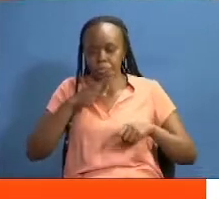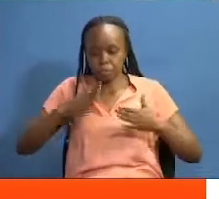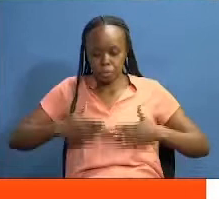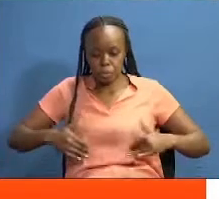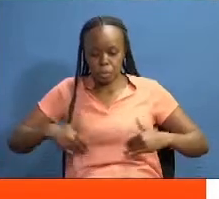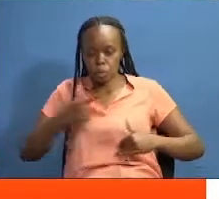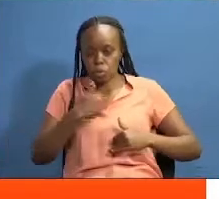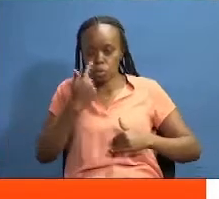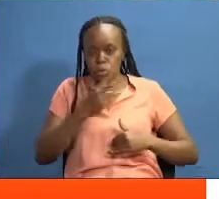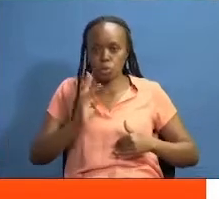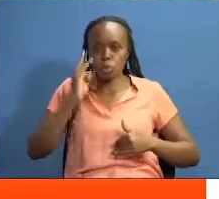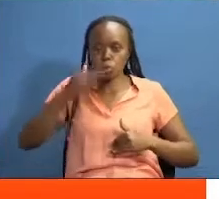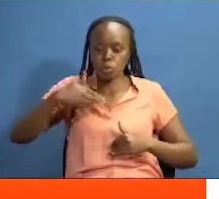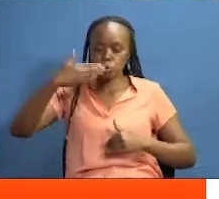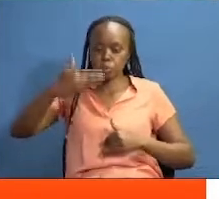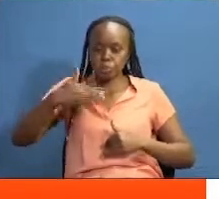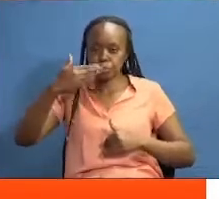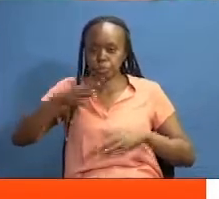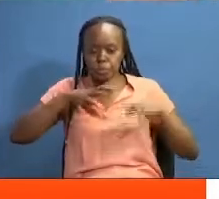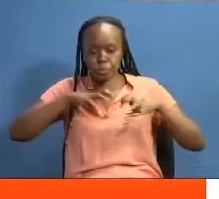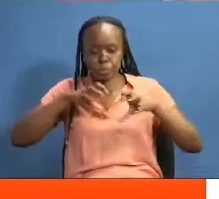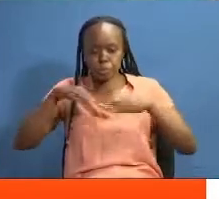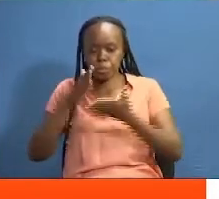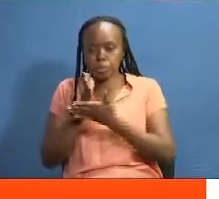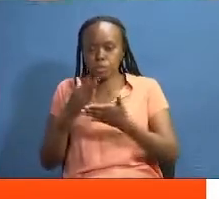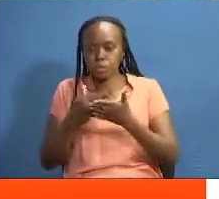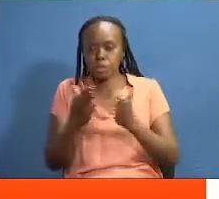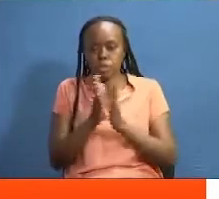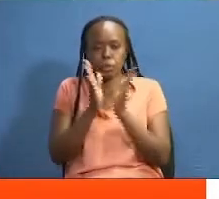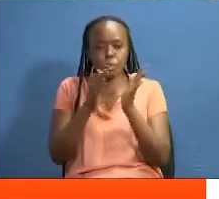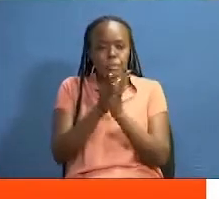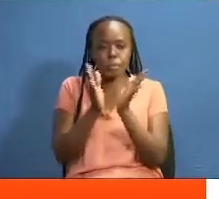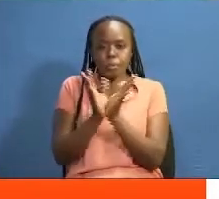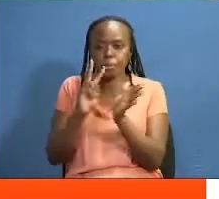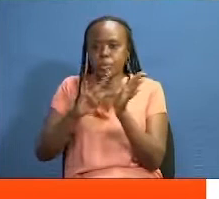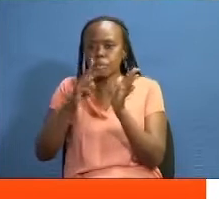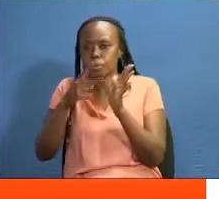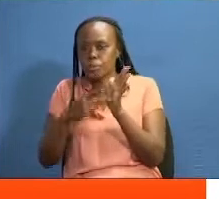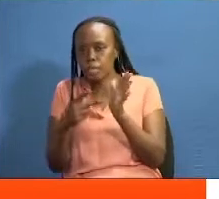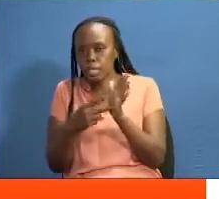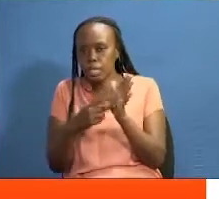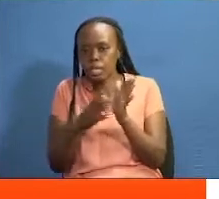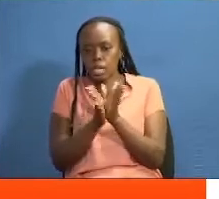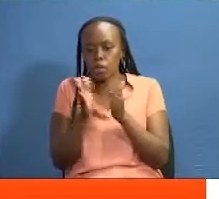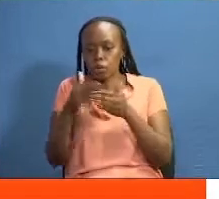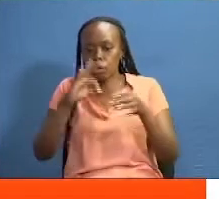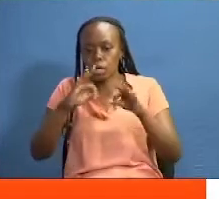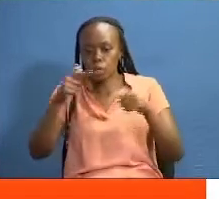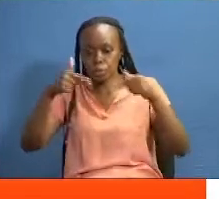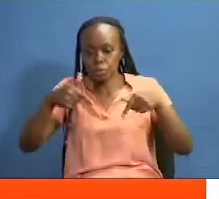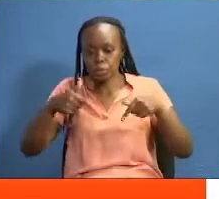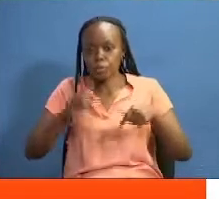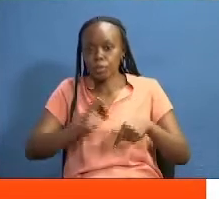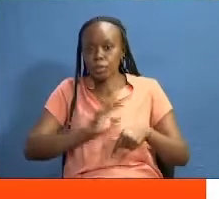people who will always do something extra. Something extra means career is dynamic. If today